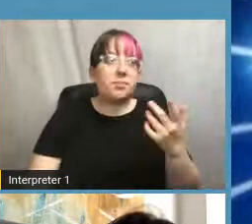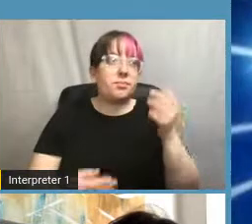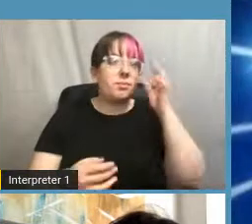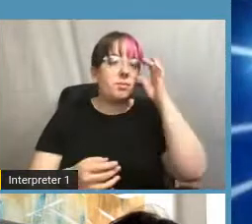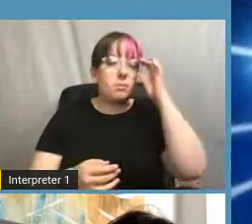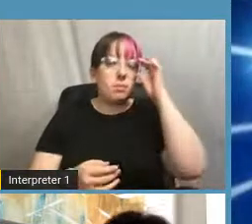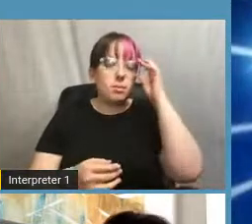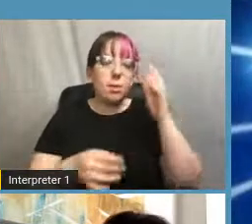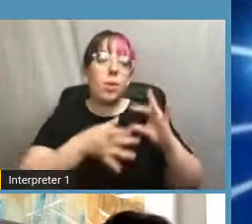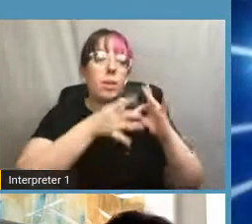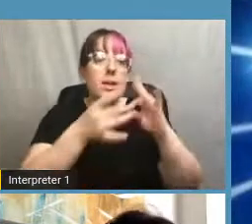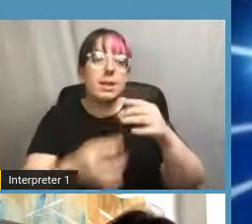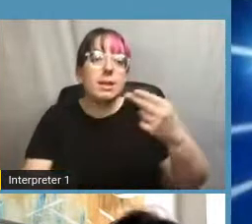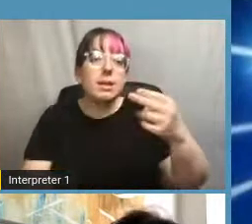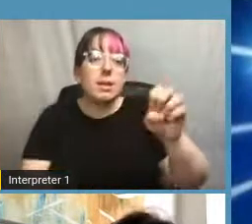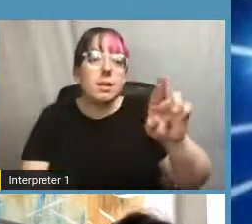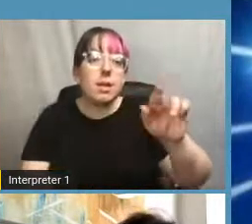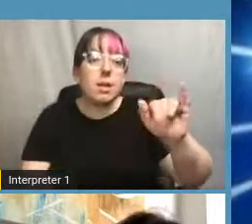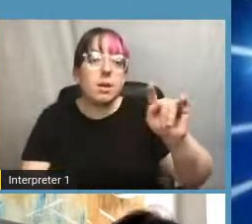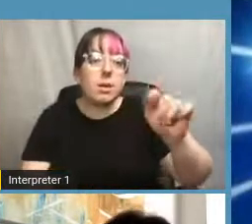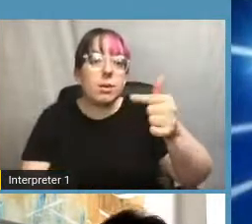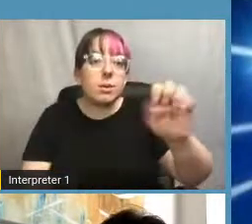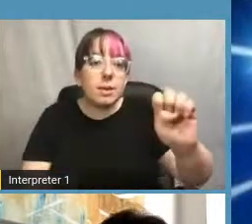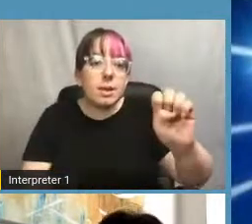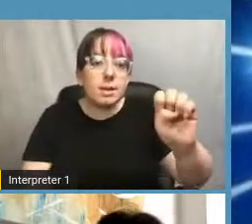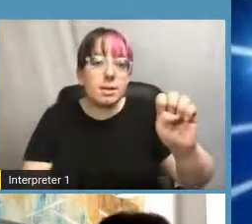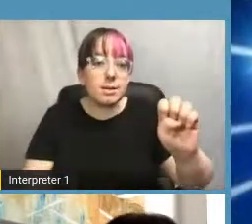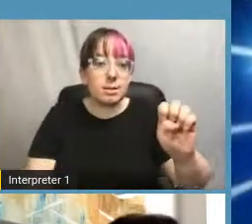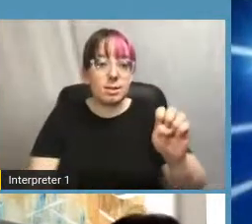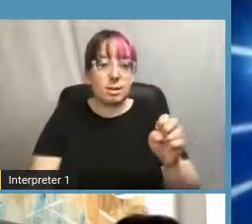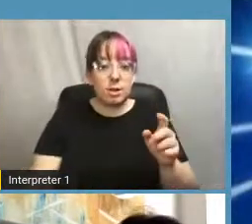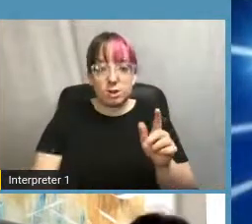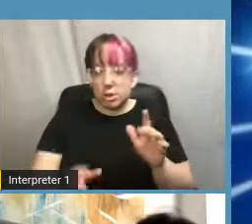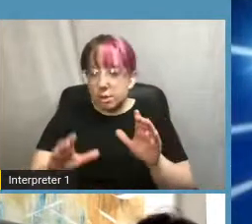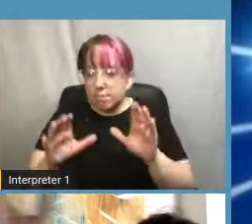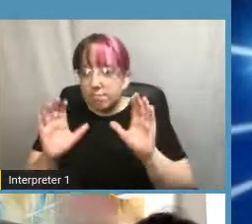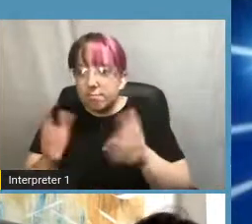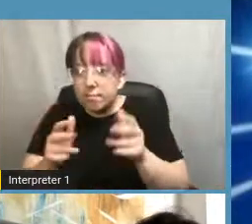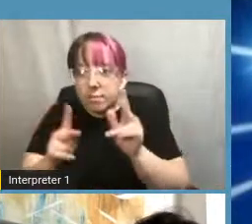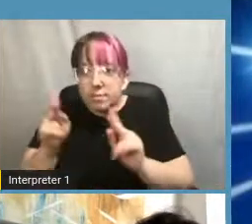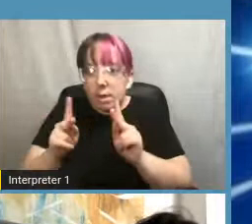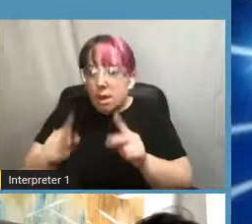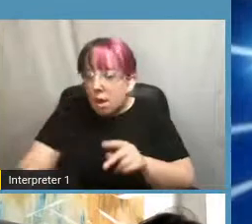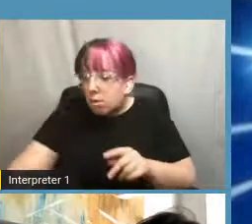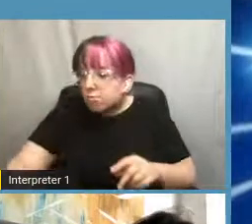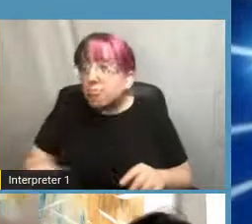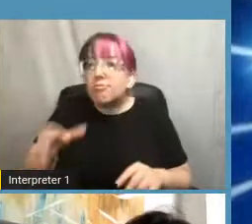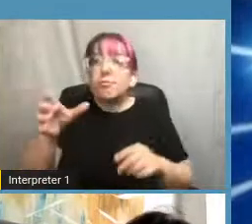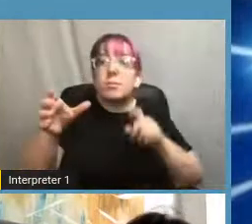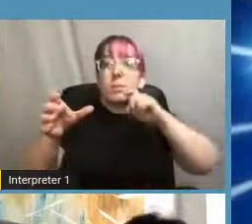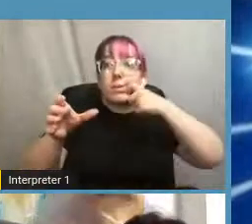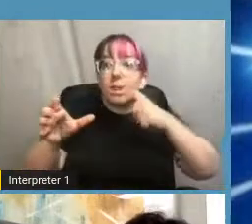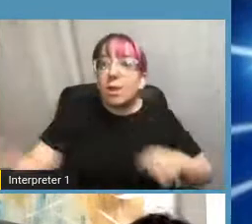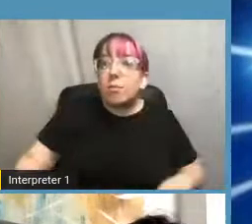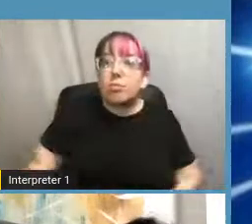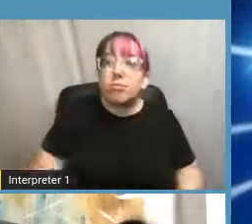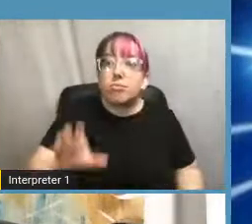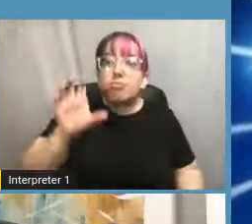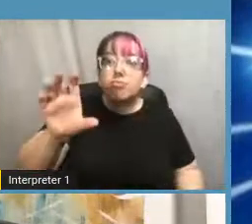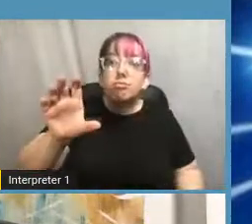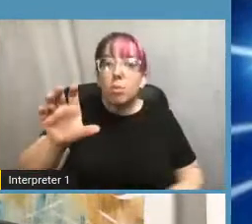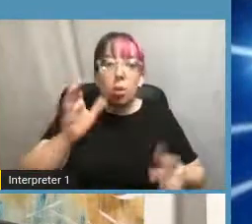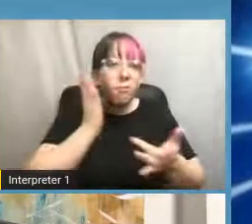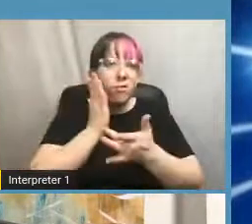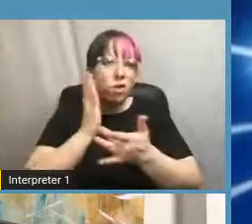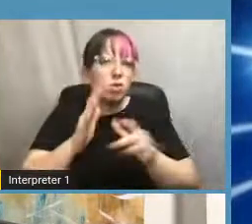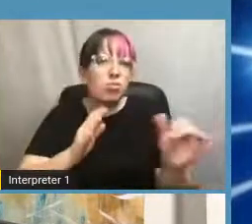you can make people like a mini game in your space and have people pick up the apple, put it in, virtually pick up the apple, put it in the